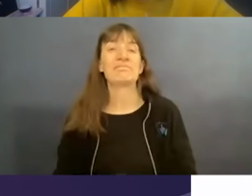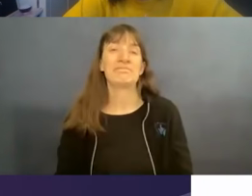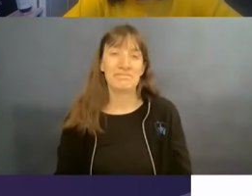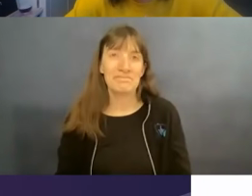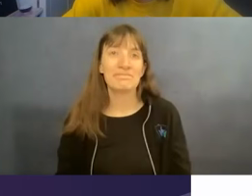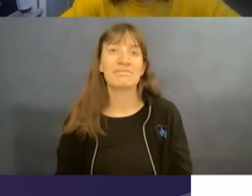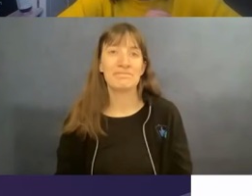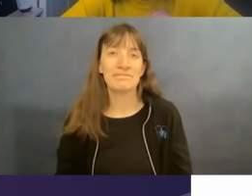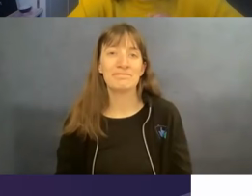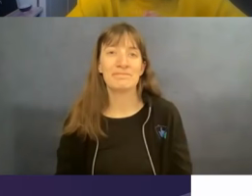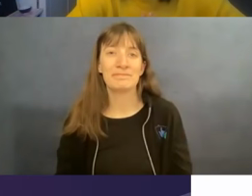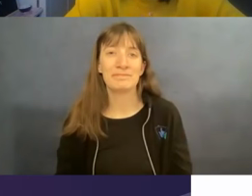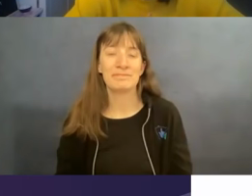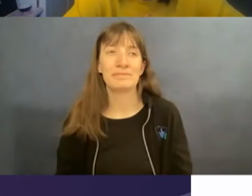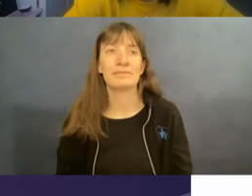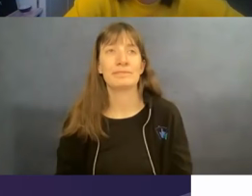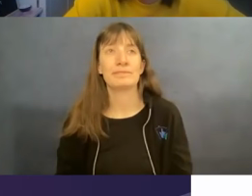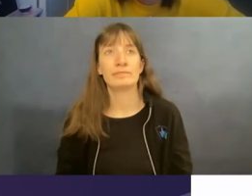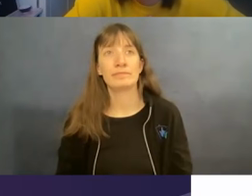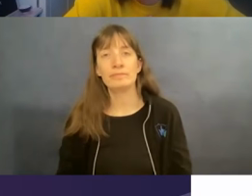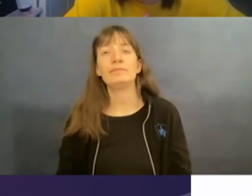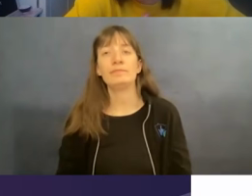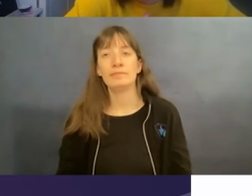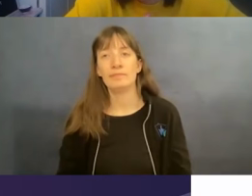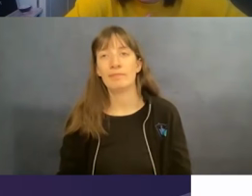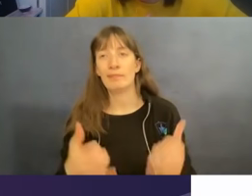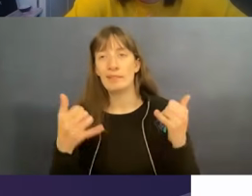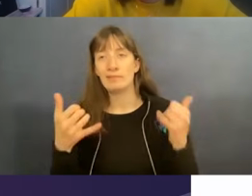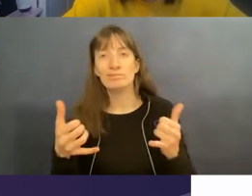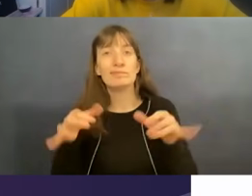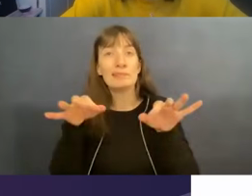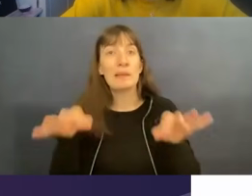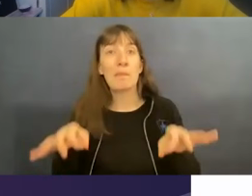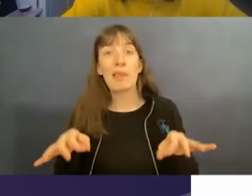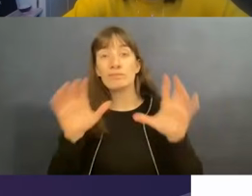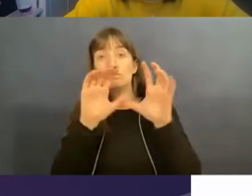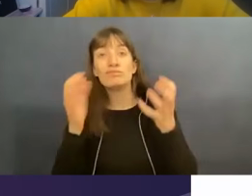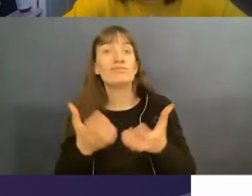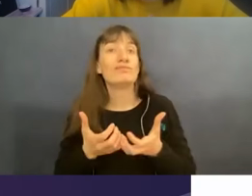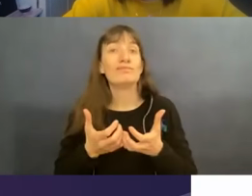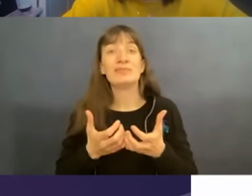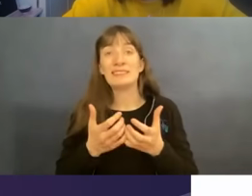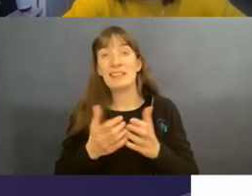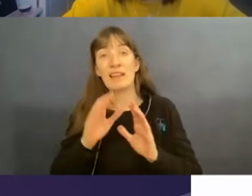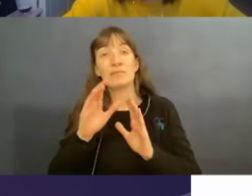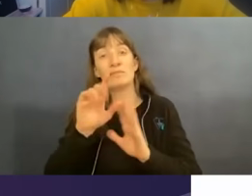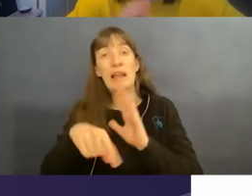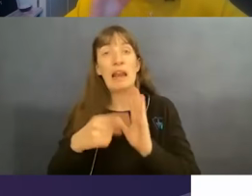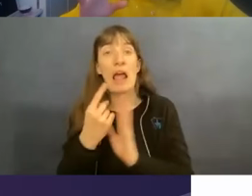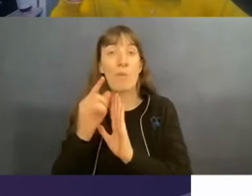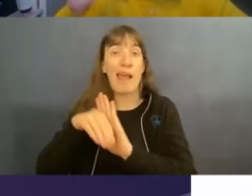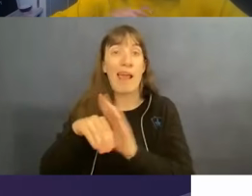always. So a little bit about the next 90 minutes. So these are kind of the three main objectives, and